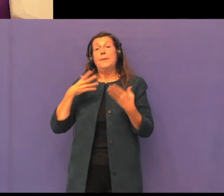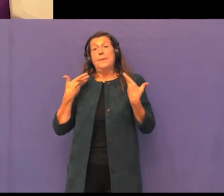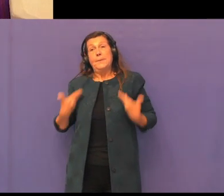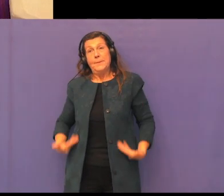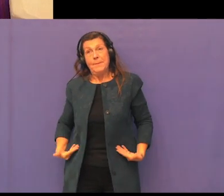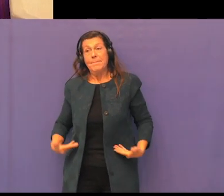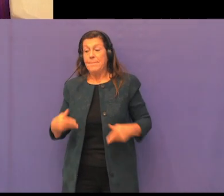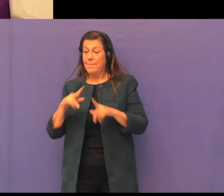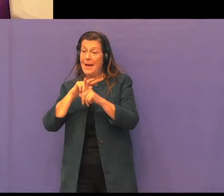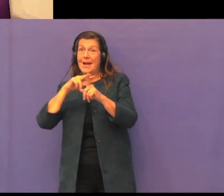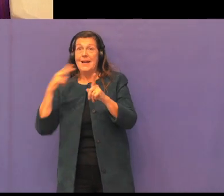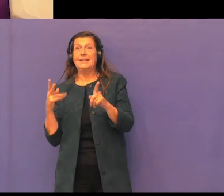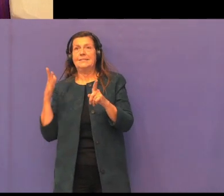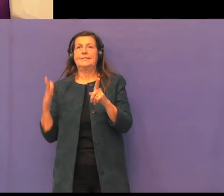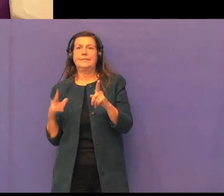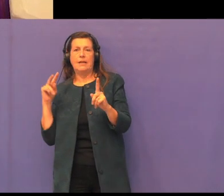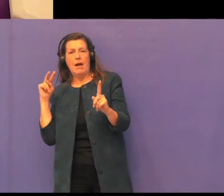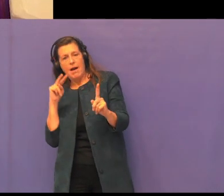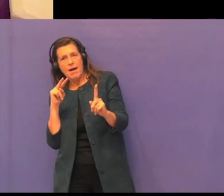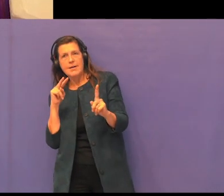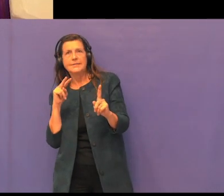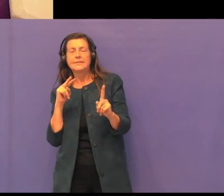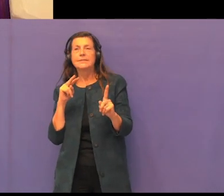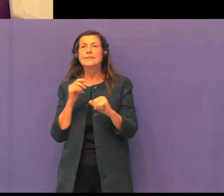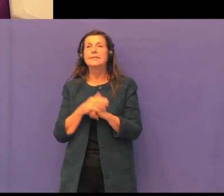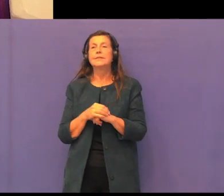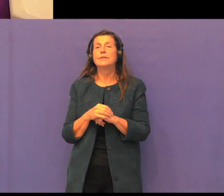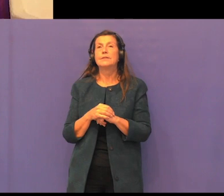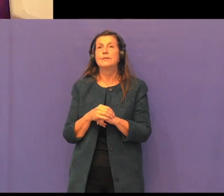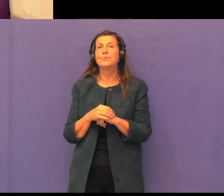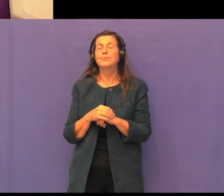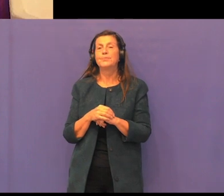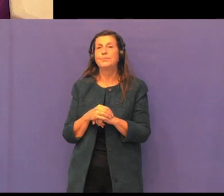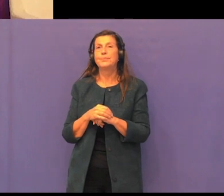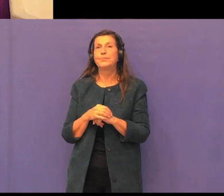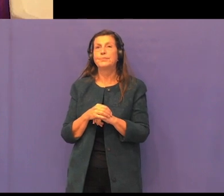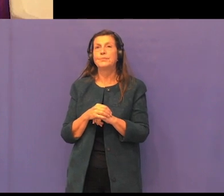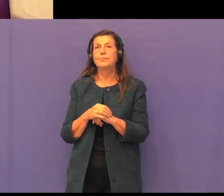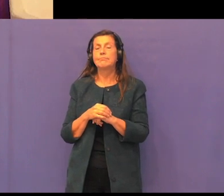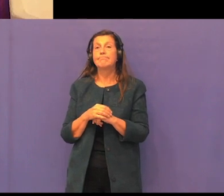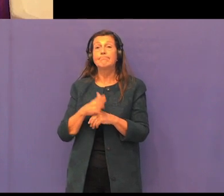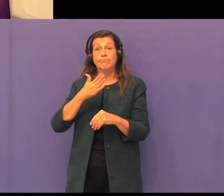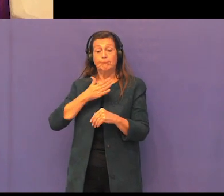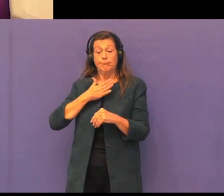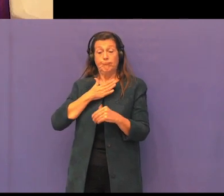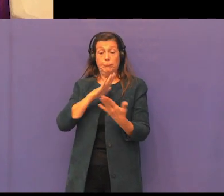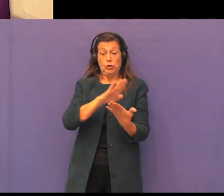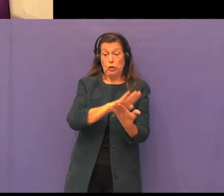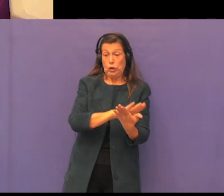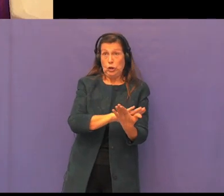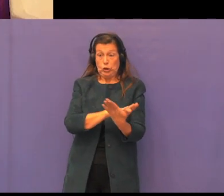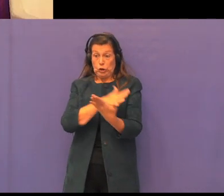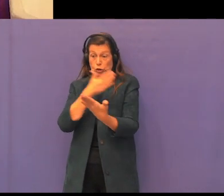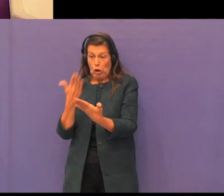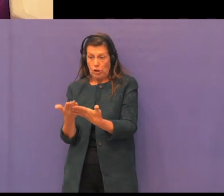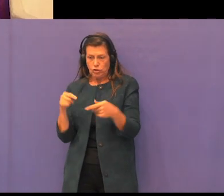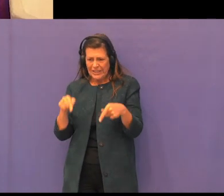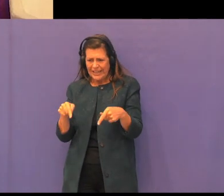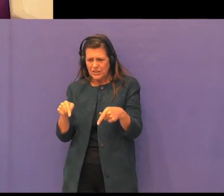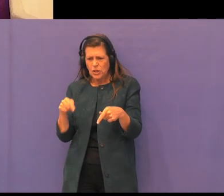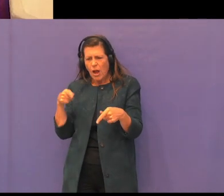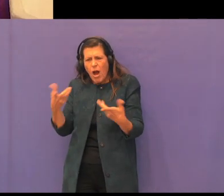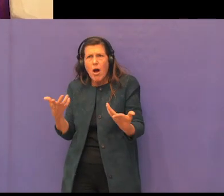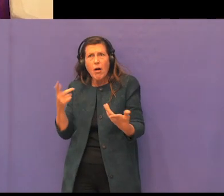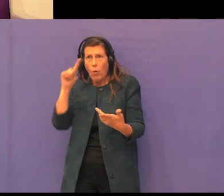use our translation resources for. In other words, I think sometimes there's an excessive concentration on